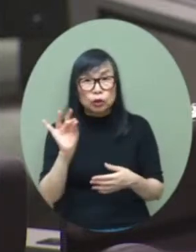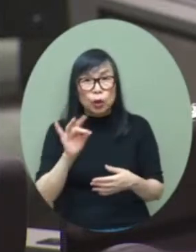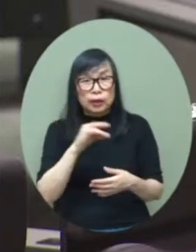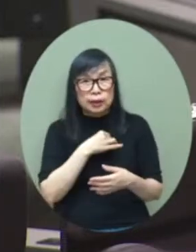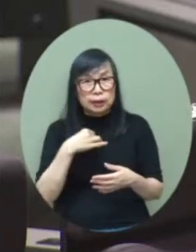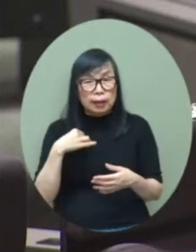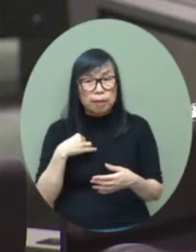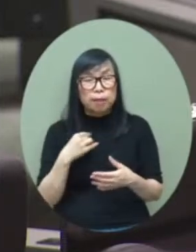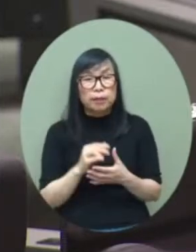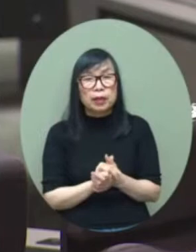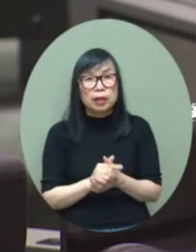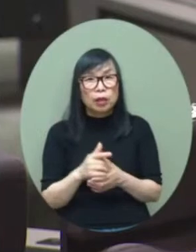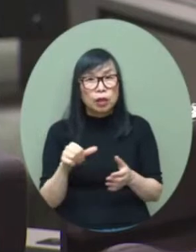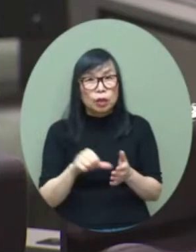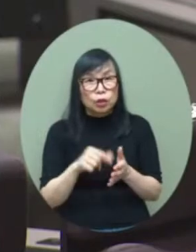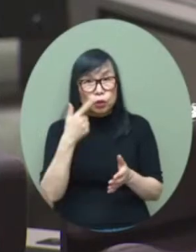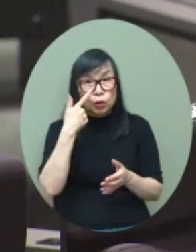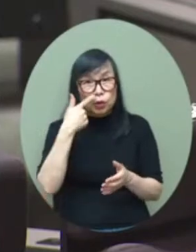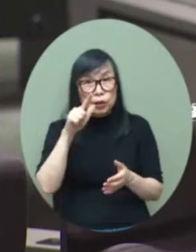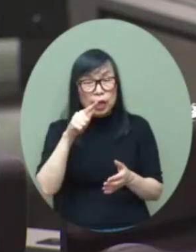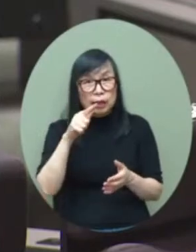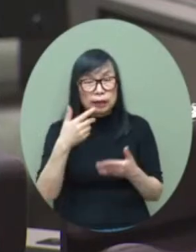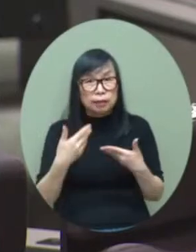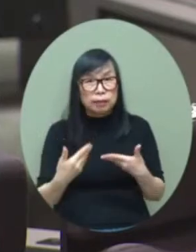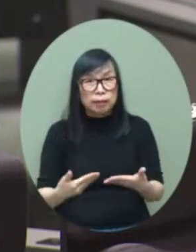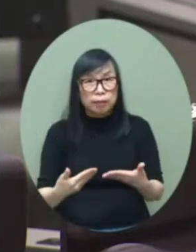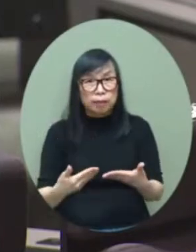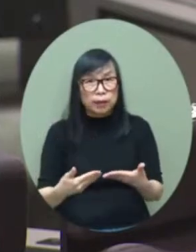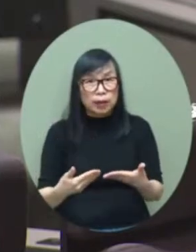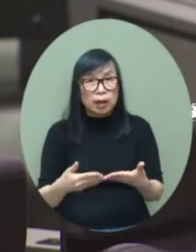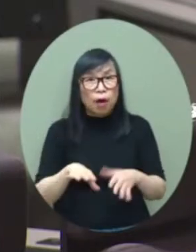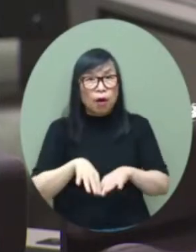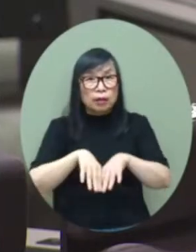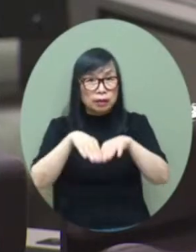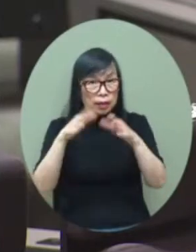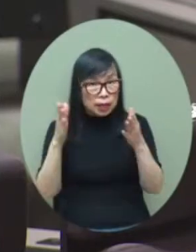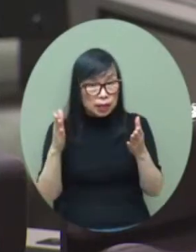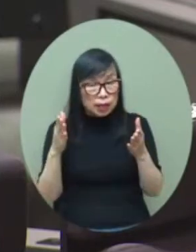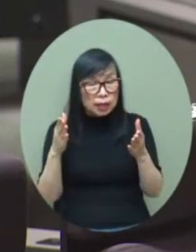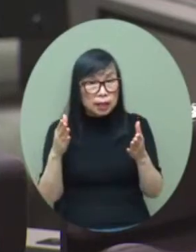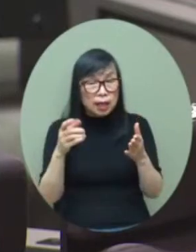it really affected? Dr. Chuang, today,